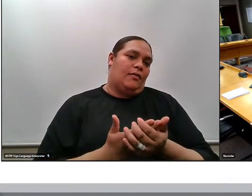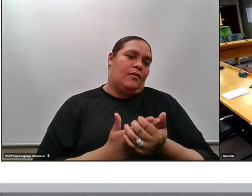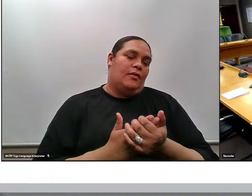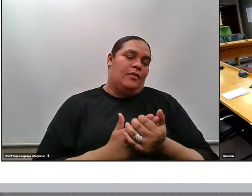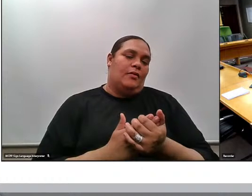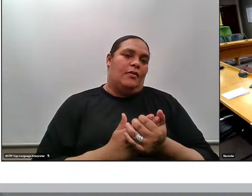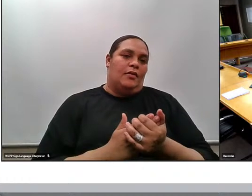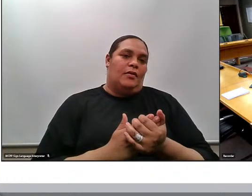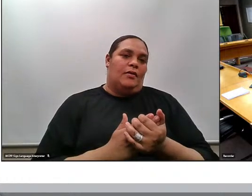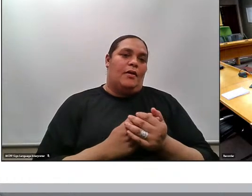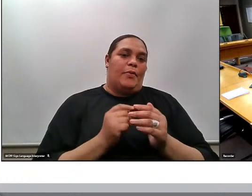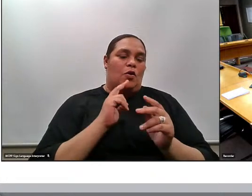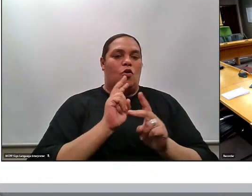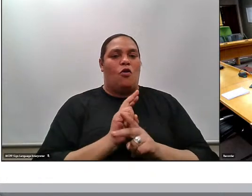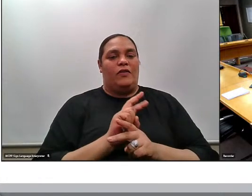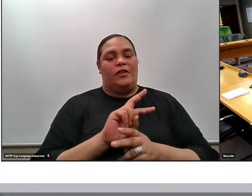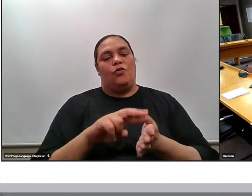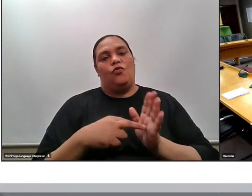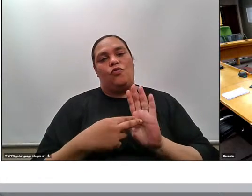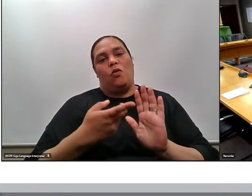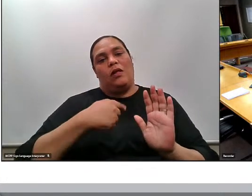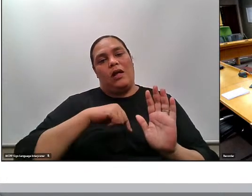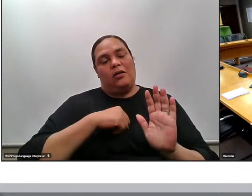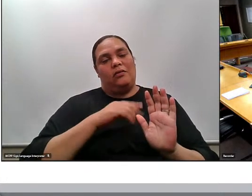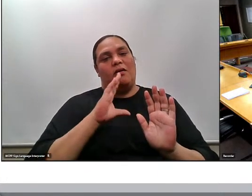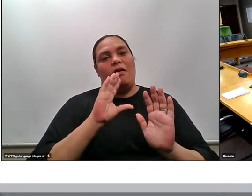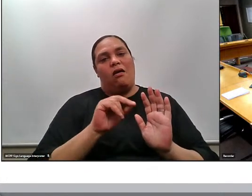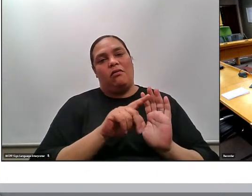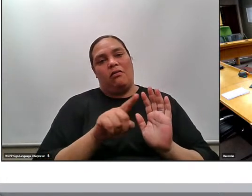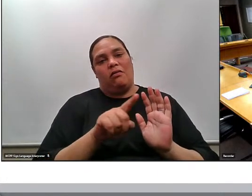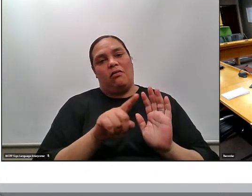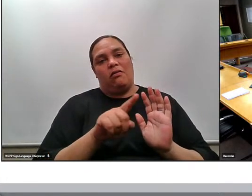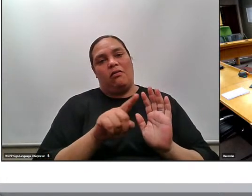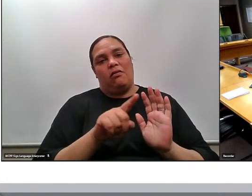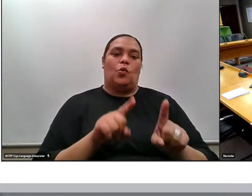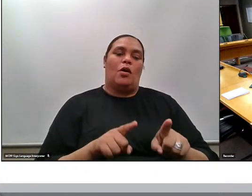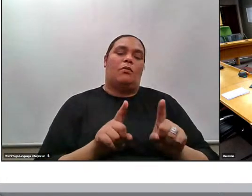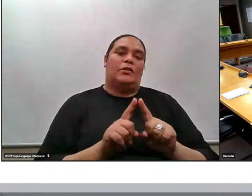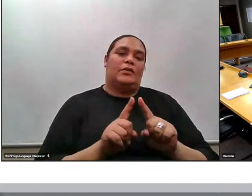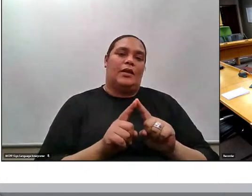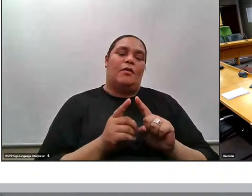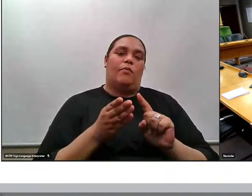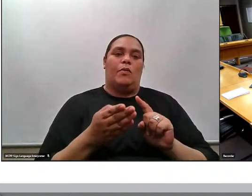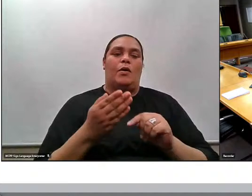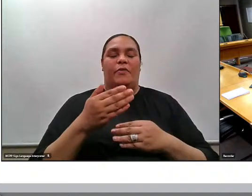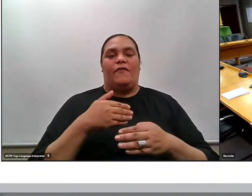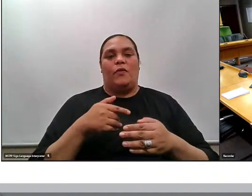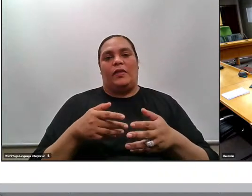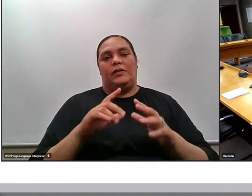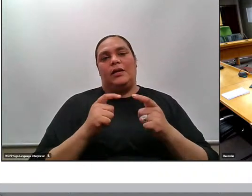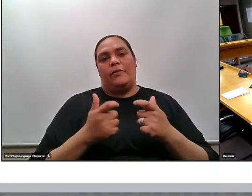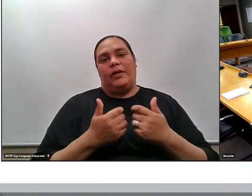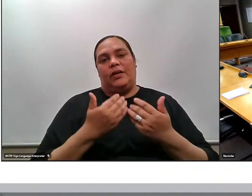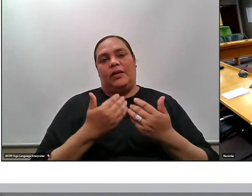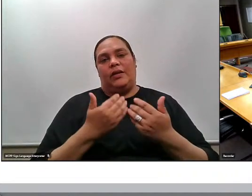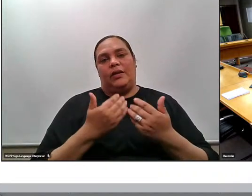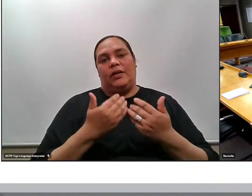in terms of our oversight role, ask them to come in and also appear before this committee. Thank